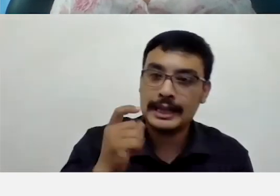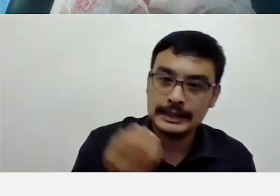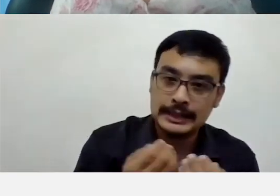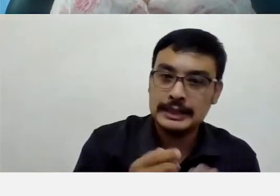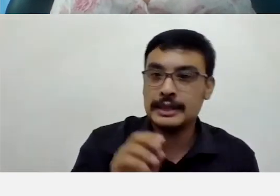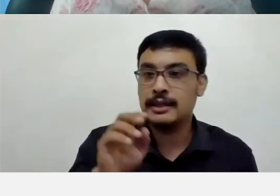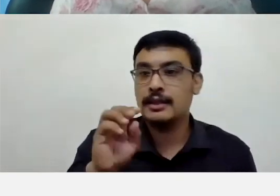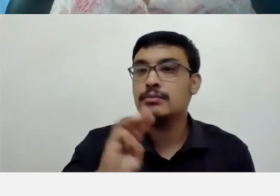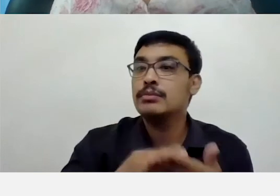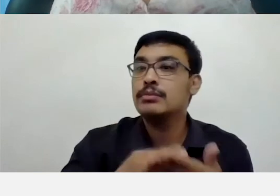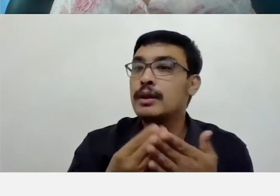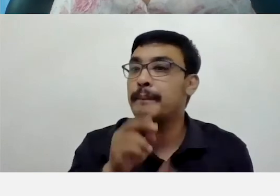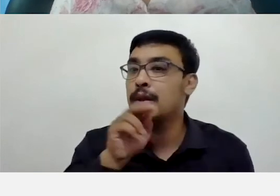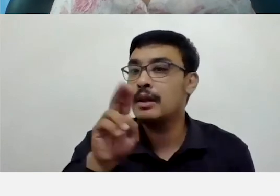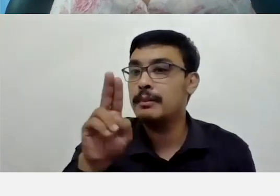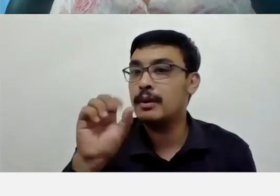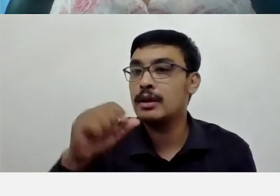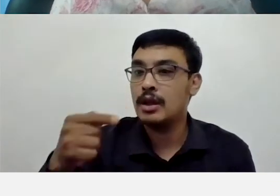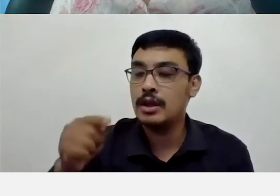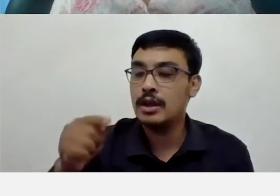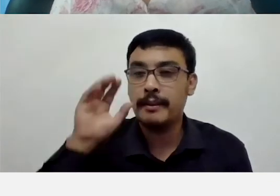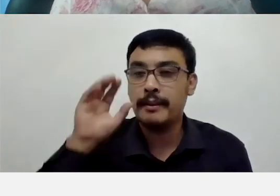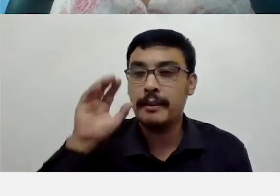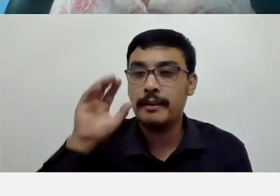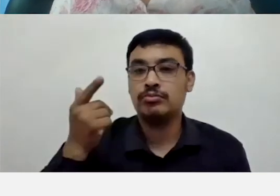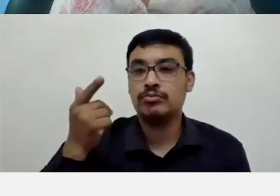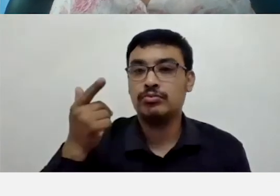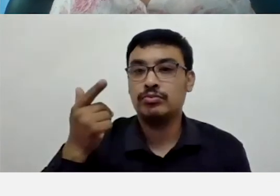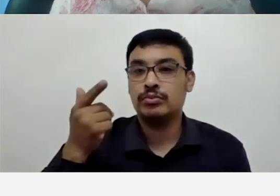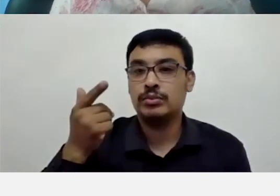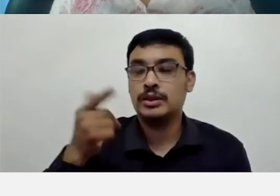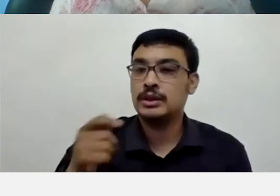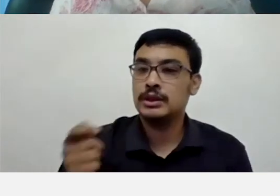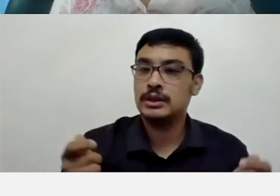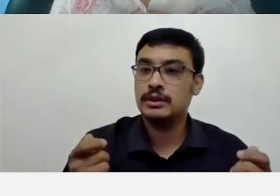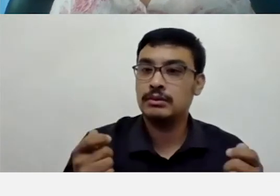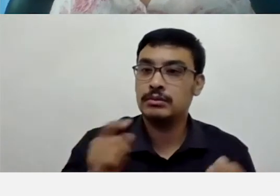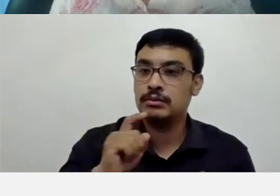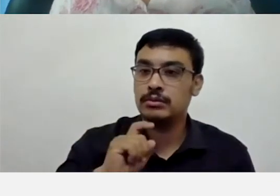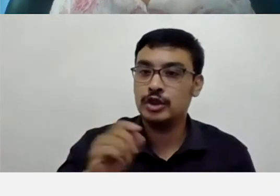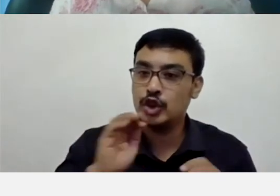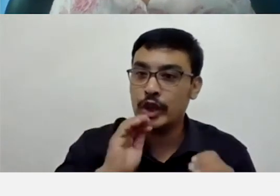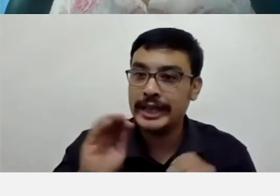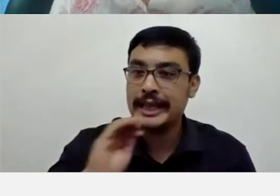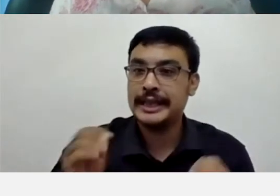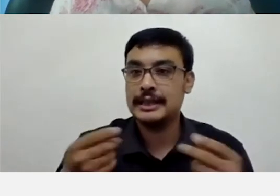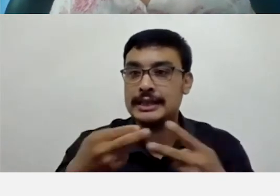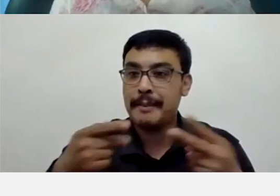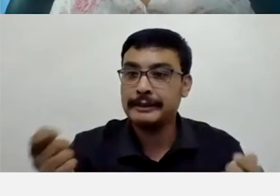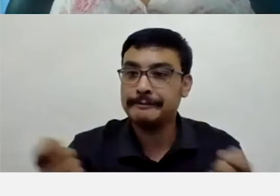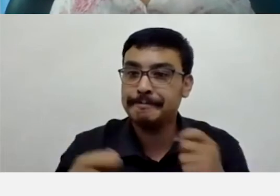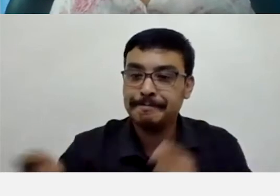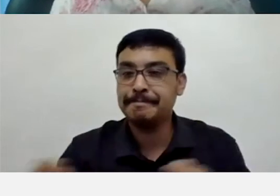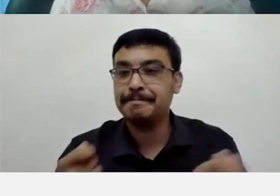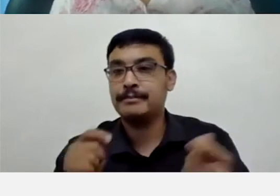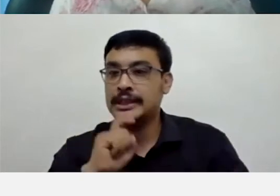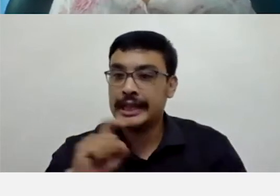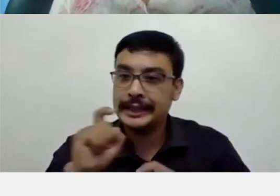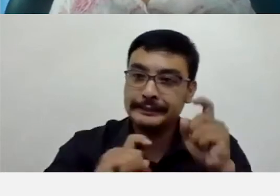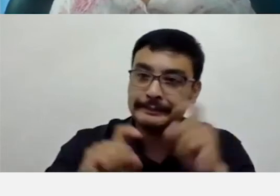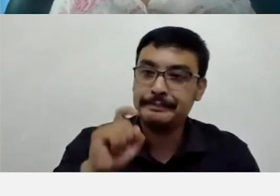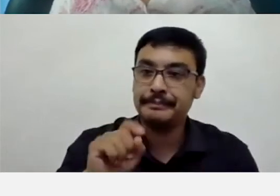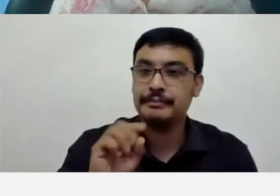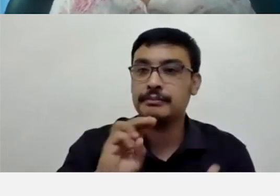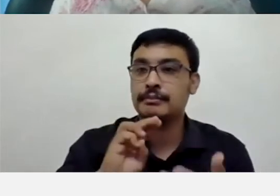In every evening, you can find with the musical instruments, people are chanting song called bhajan.